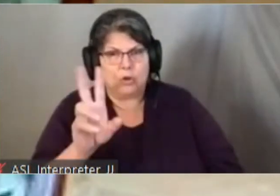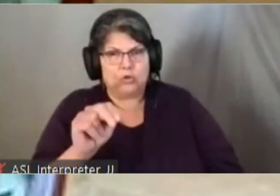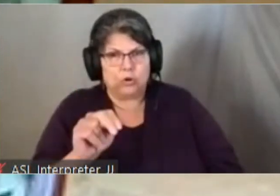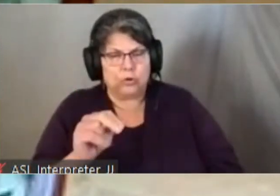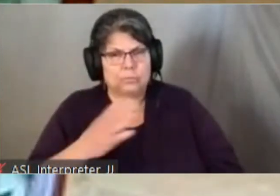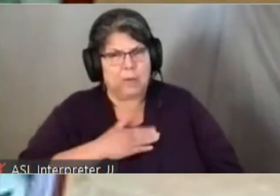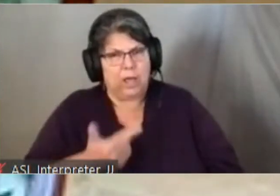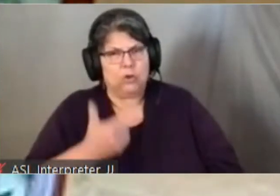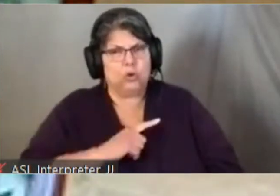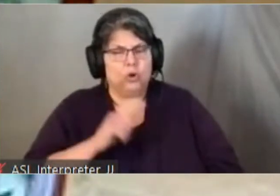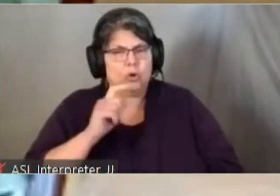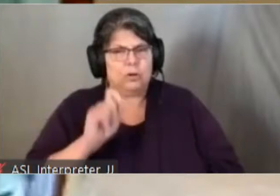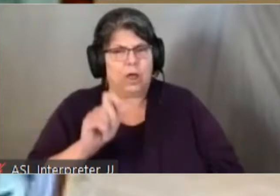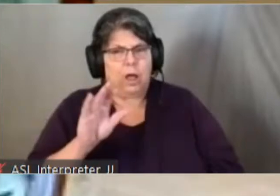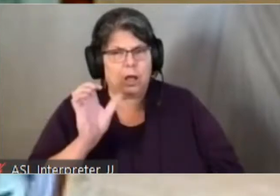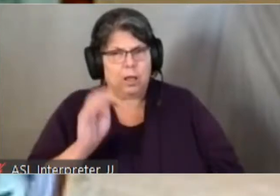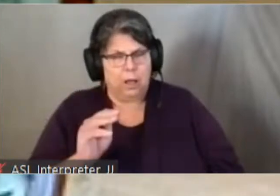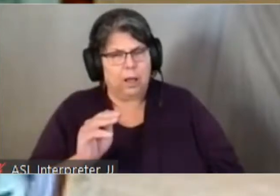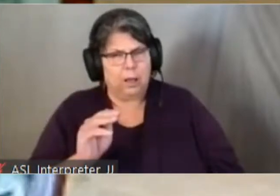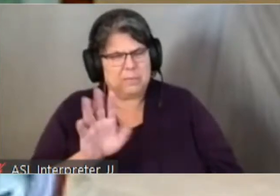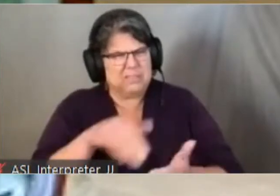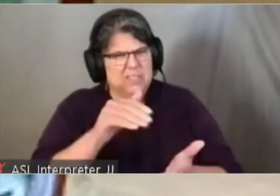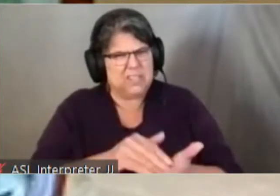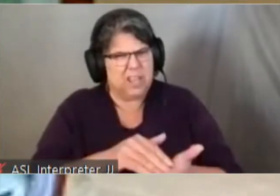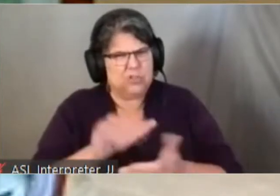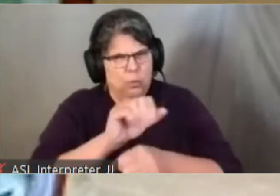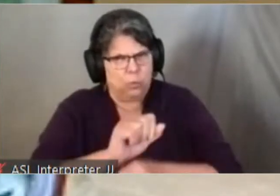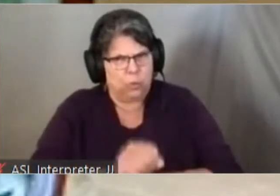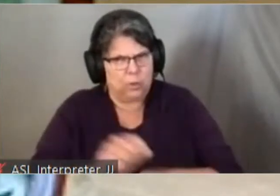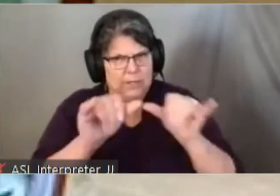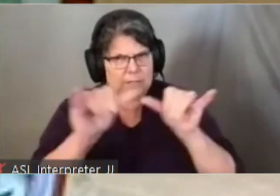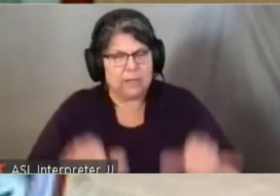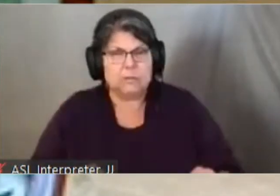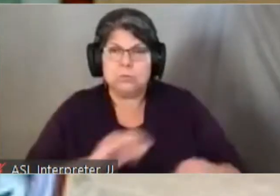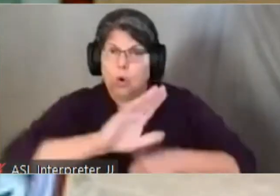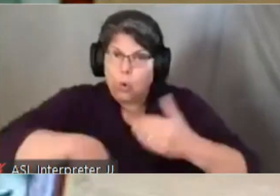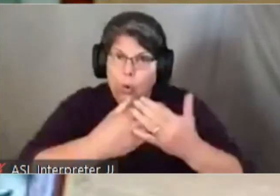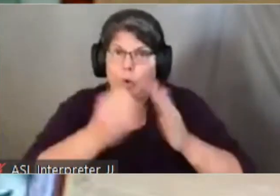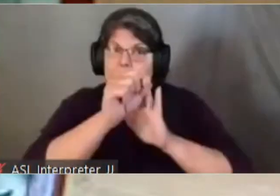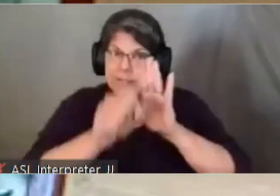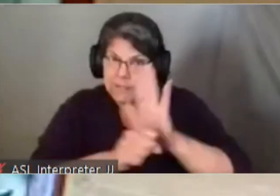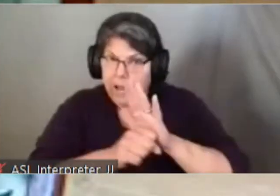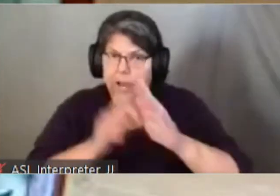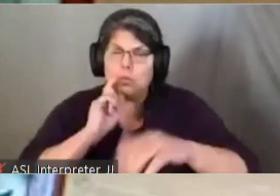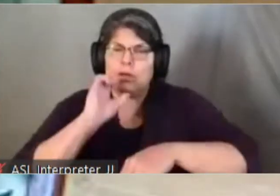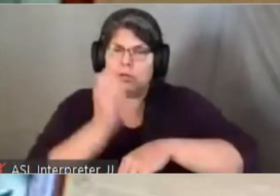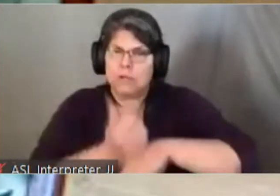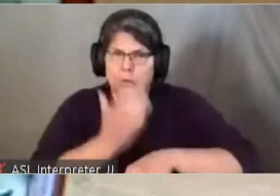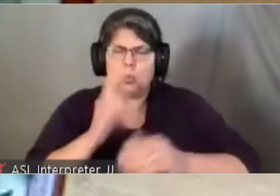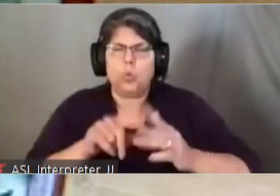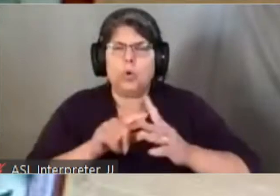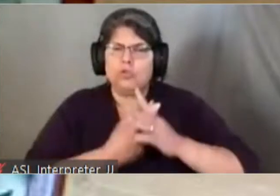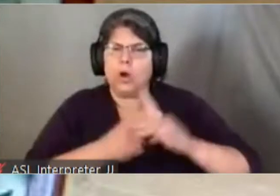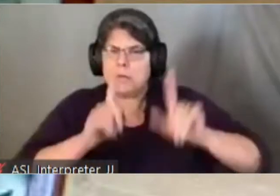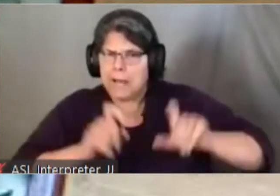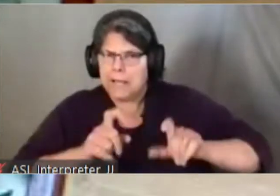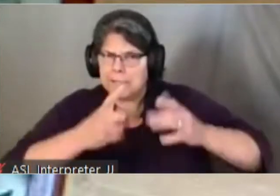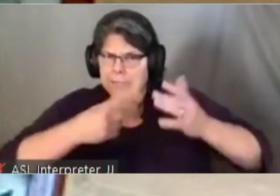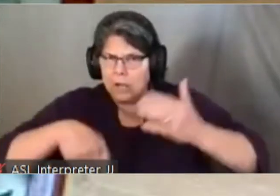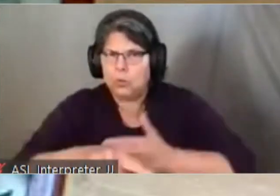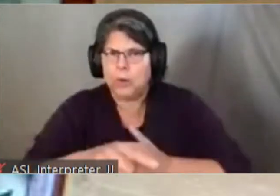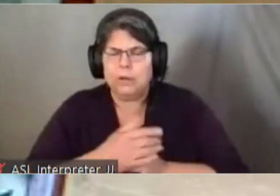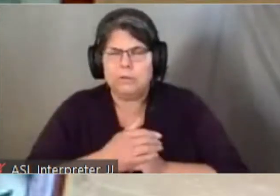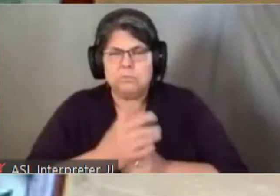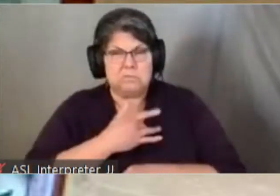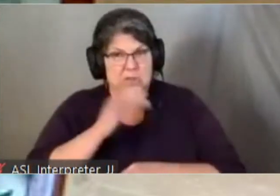appointment system that the state will be rolling out and that we will be piloting next week. We think that system